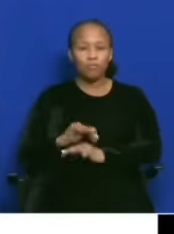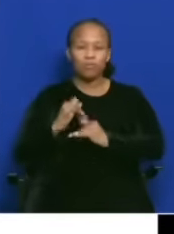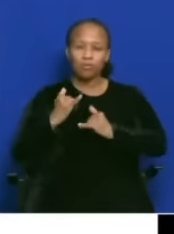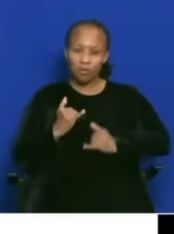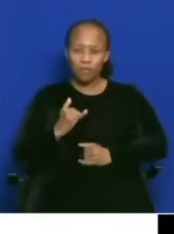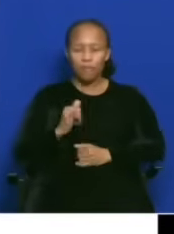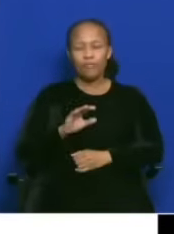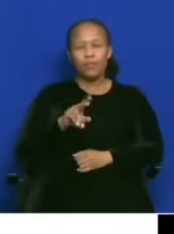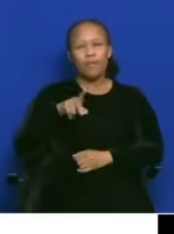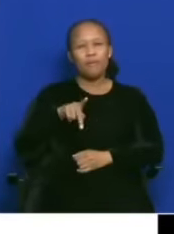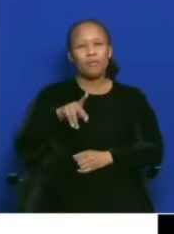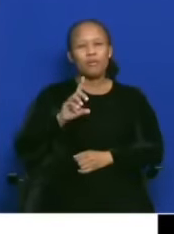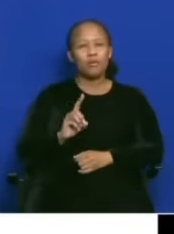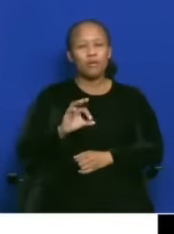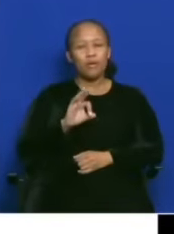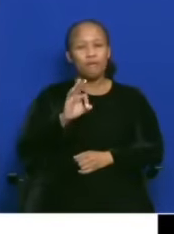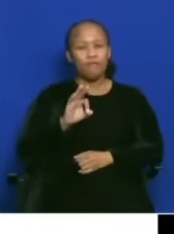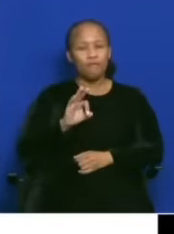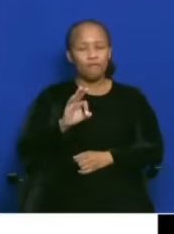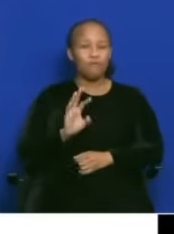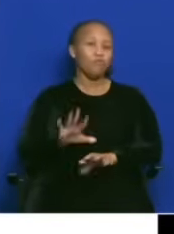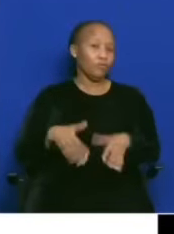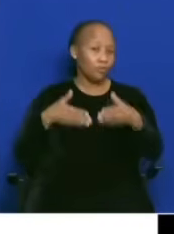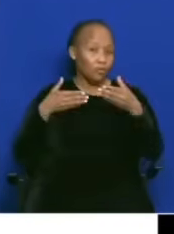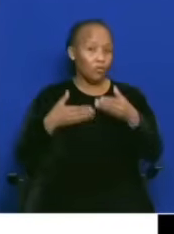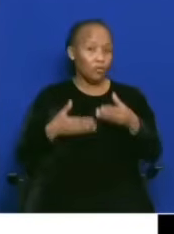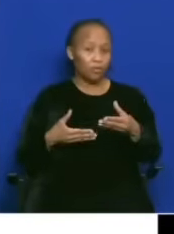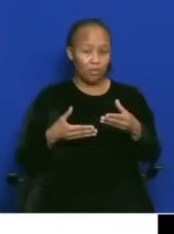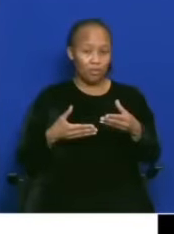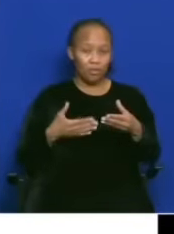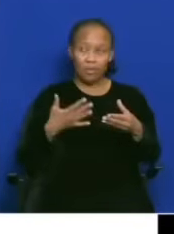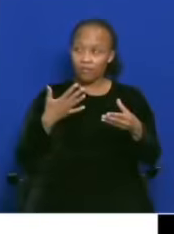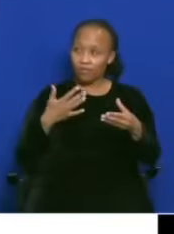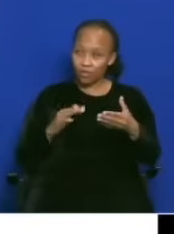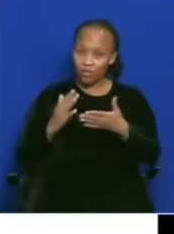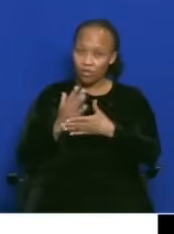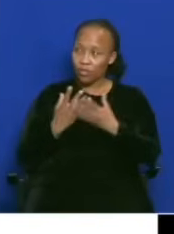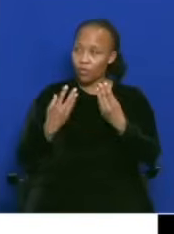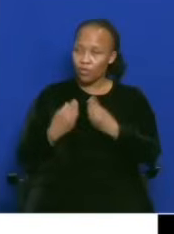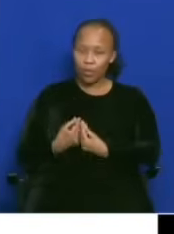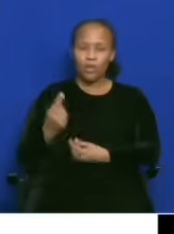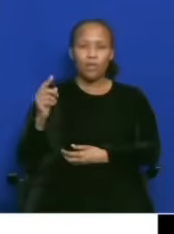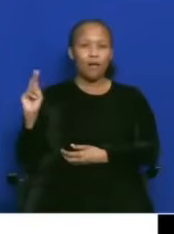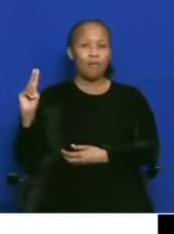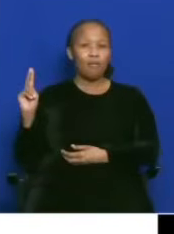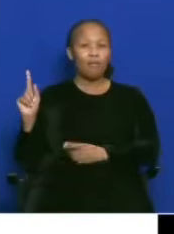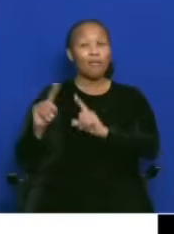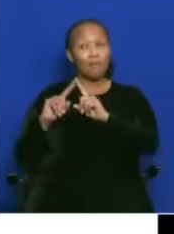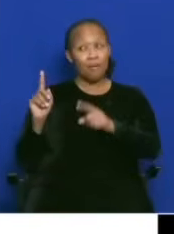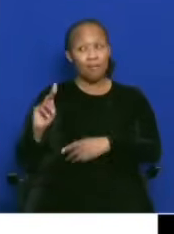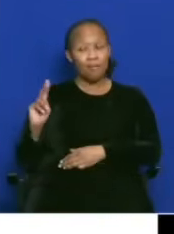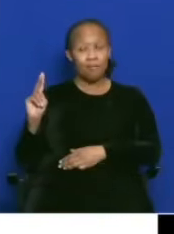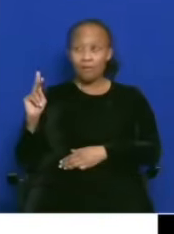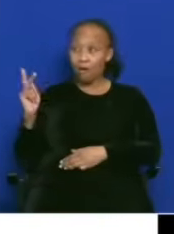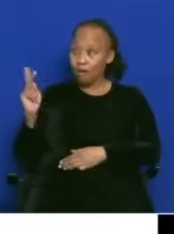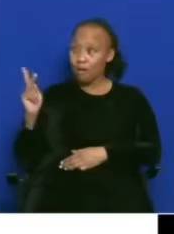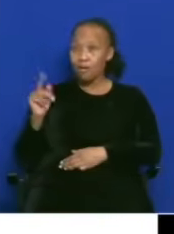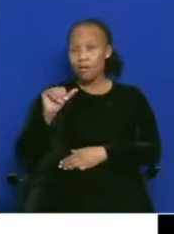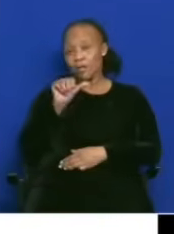was shared with Mr. Khan by somebody else in